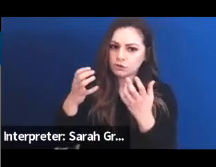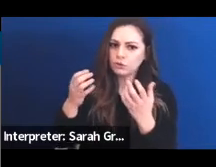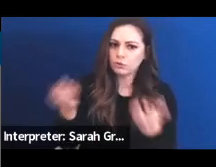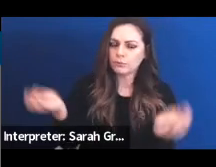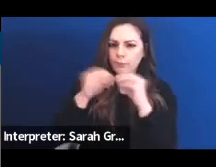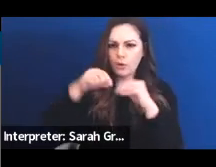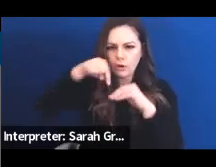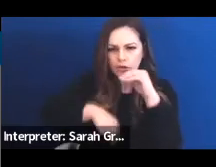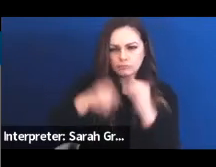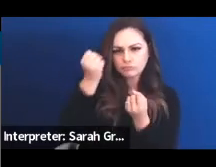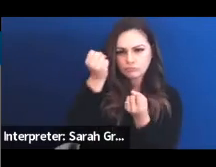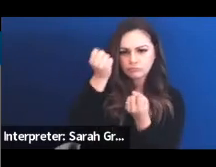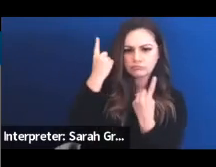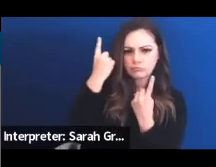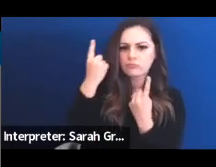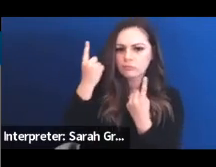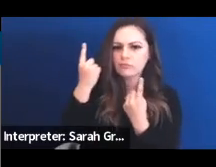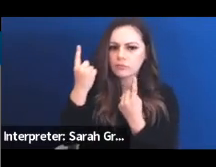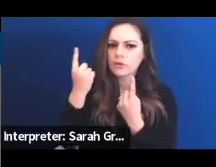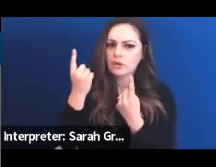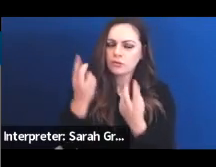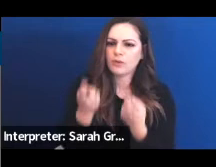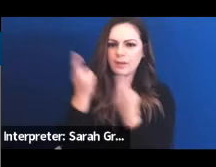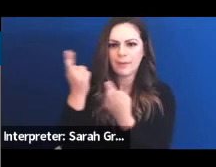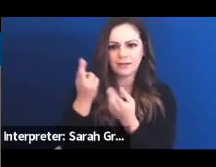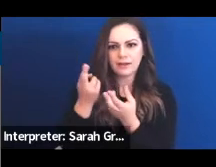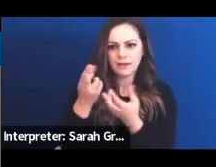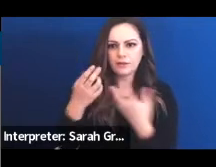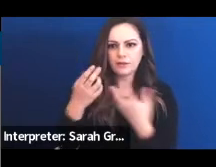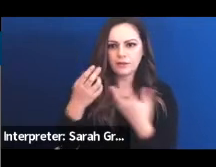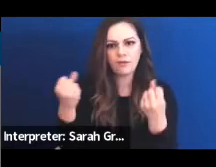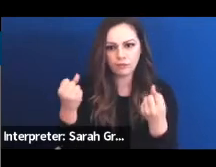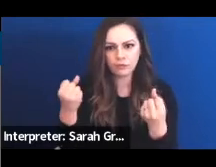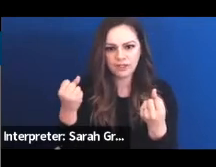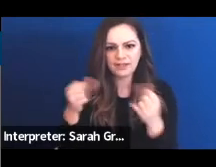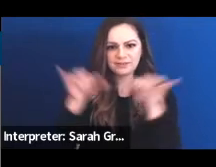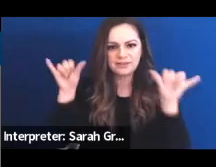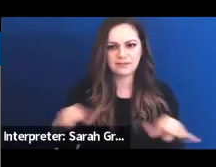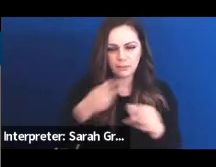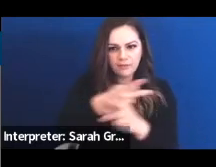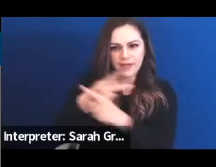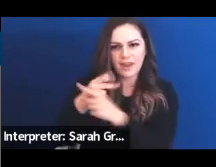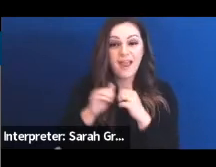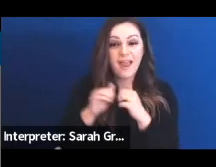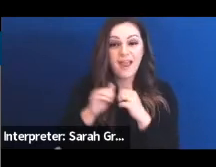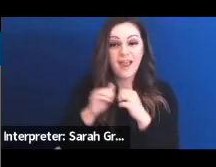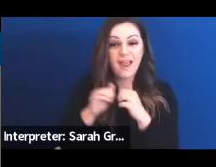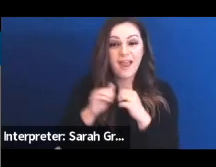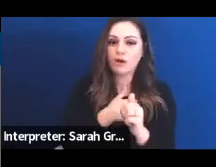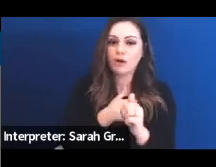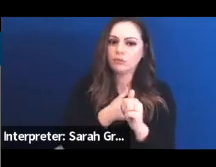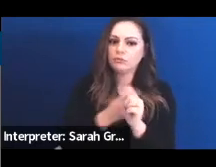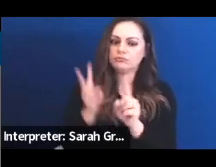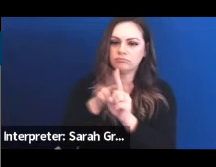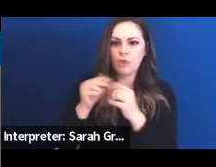equitable, recovery-oriented system of care, and they do this through the implementation of over 200